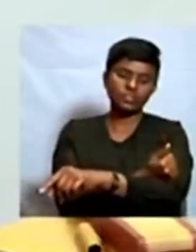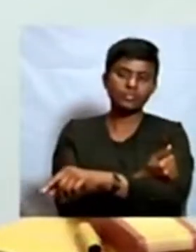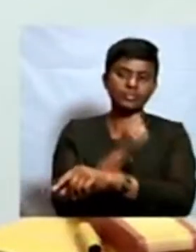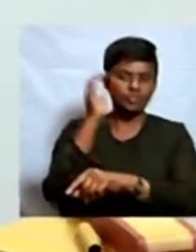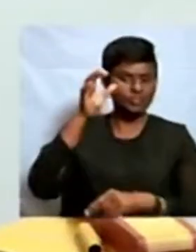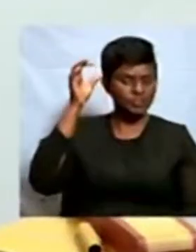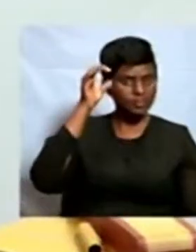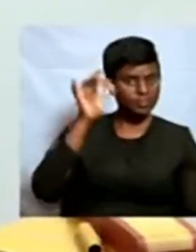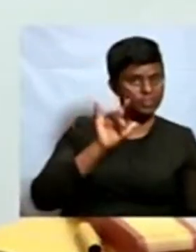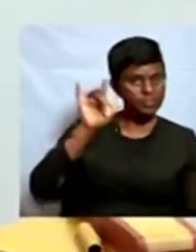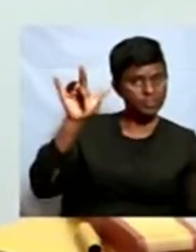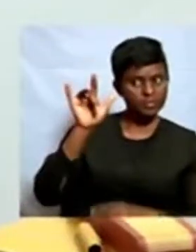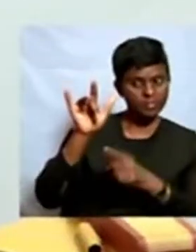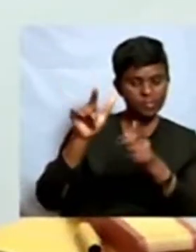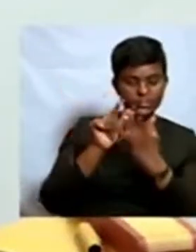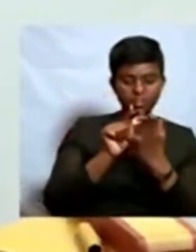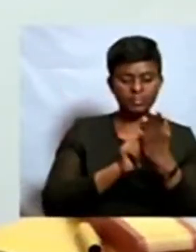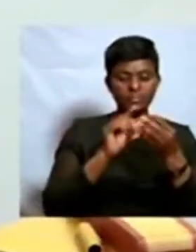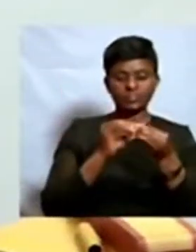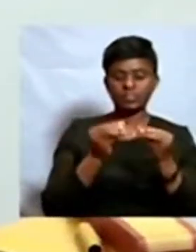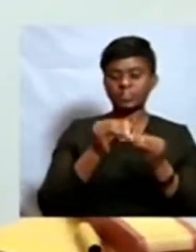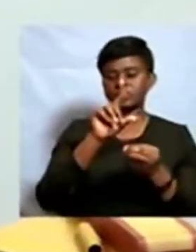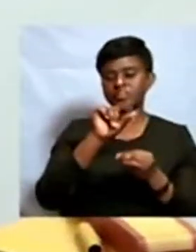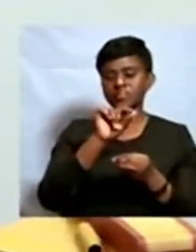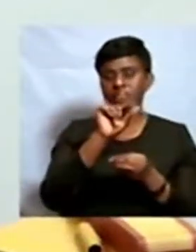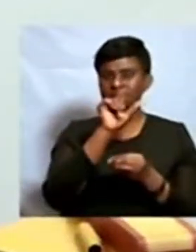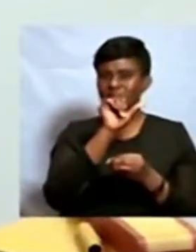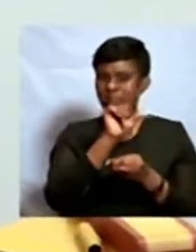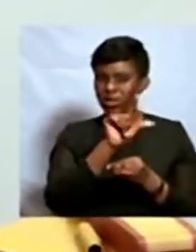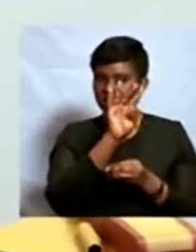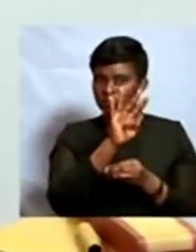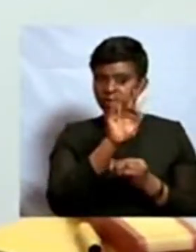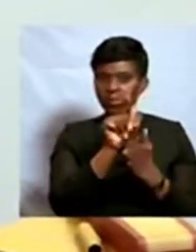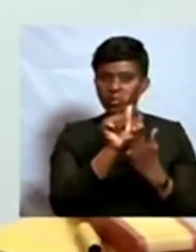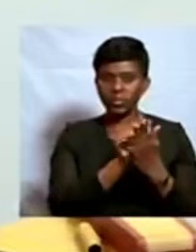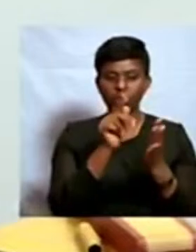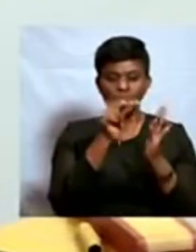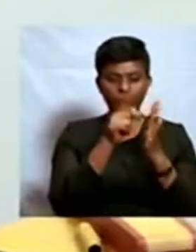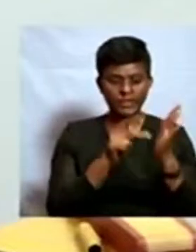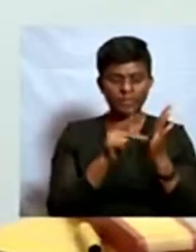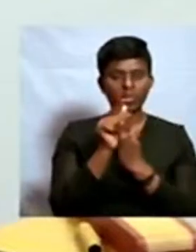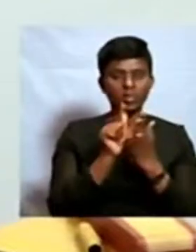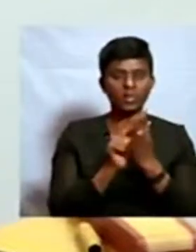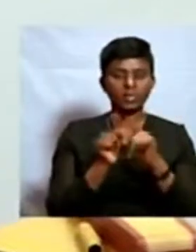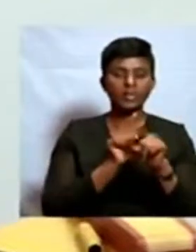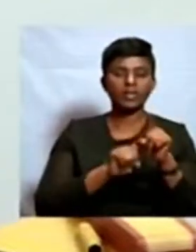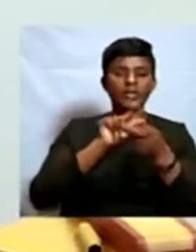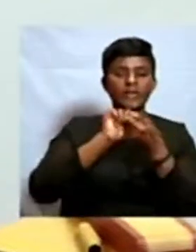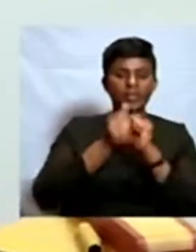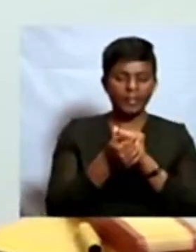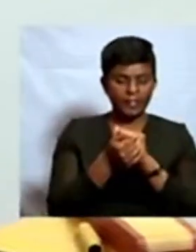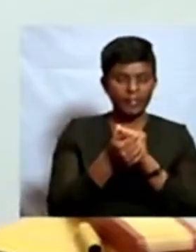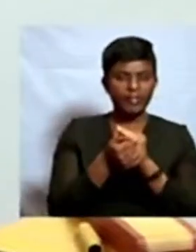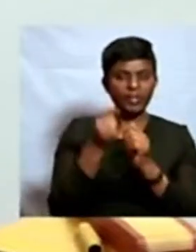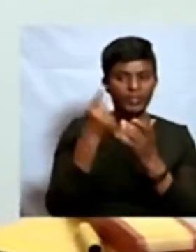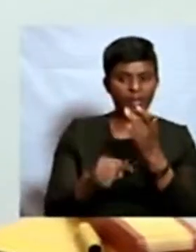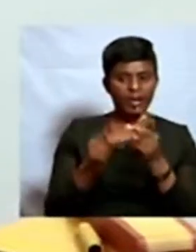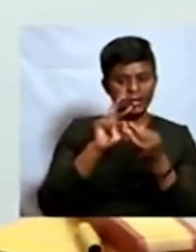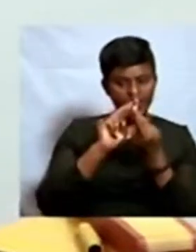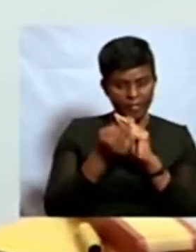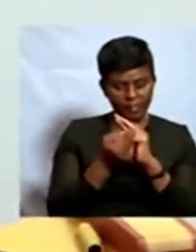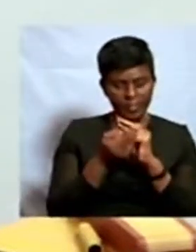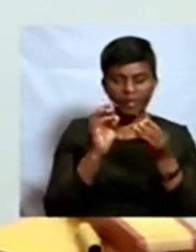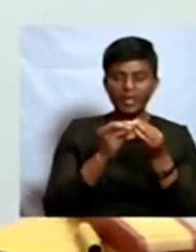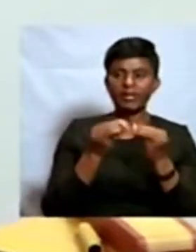Civil Aviation Act number 24 Bill. The Principal Act is amended by the repeal of